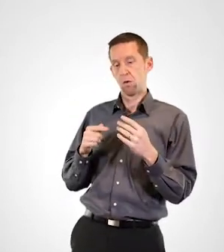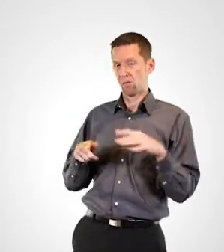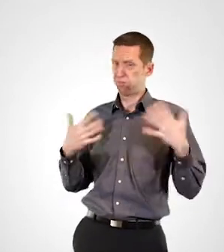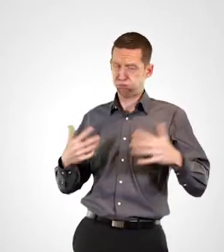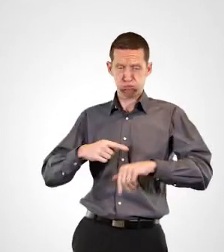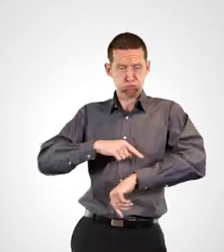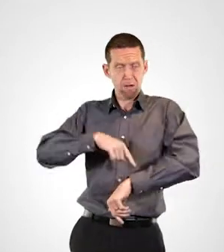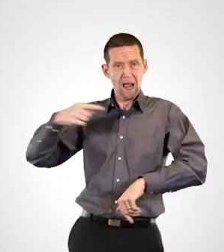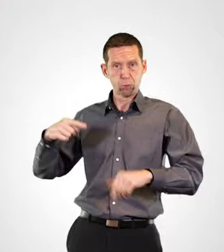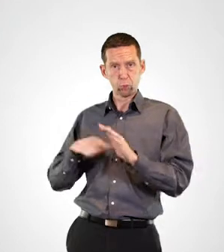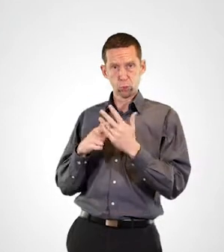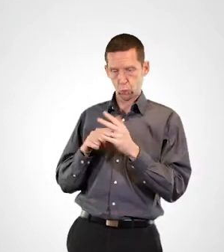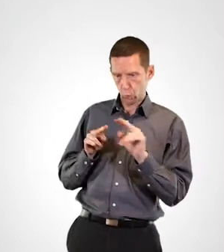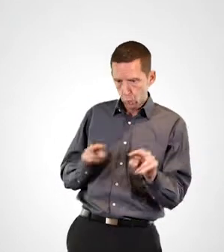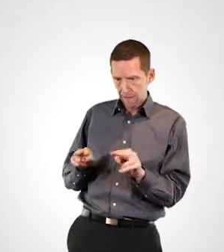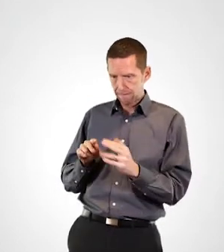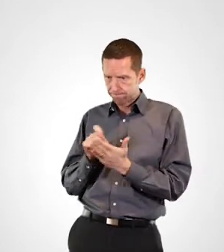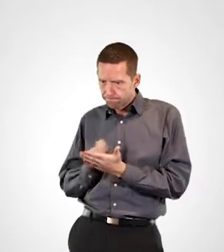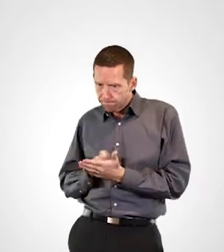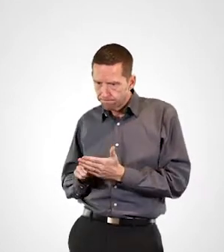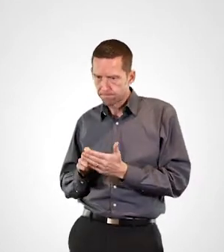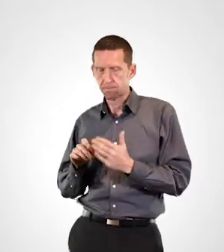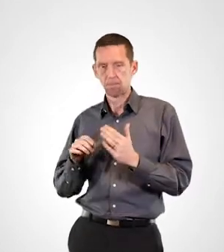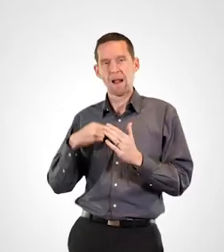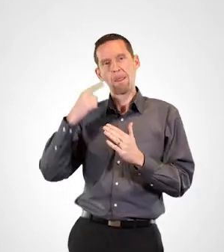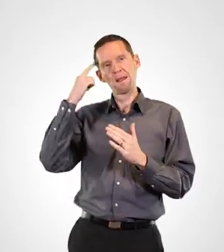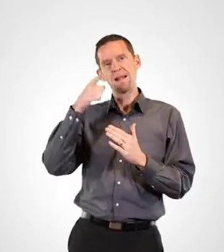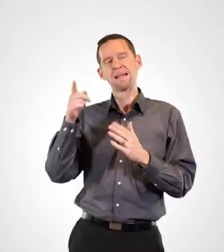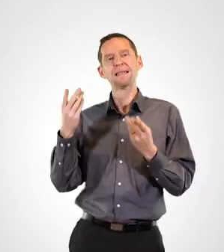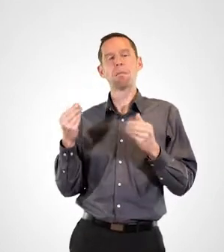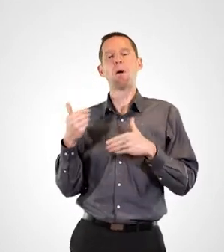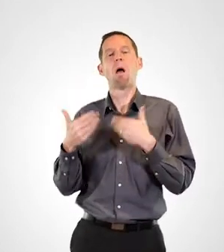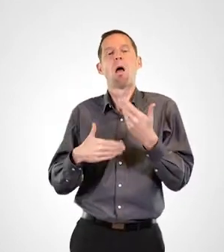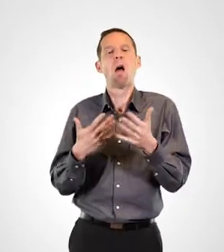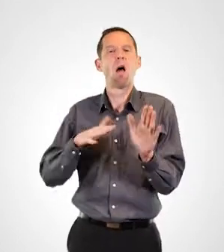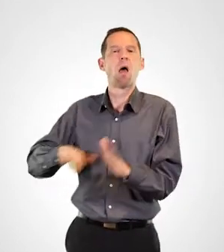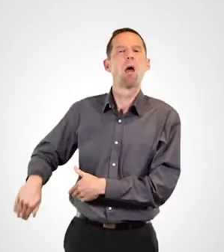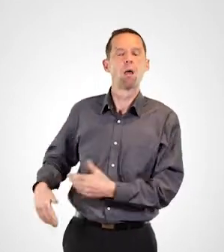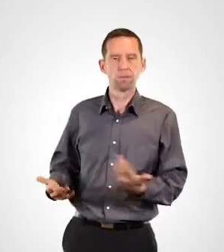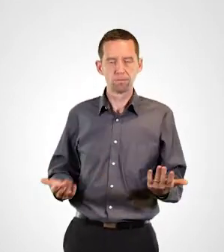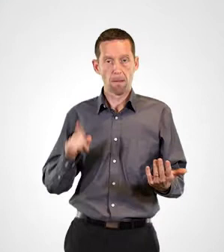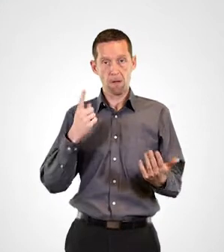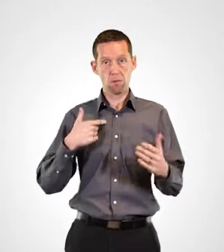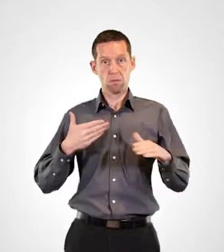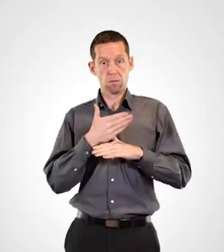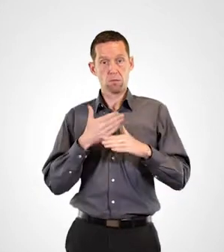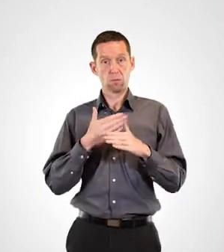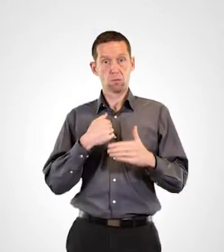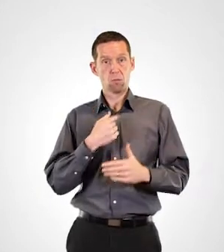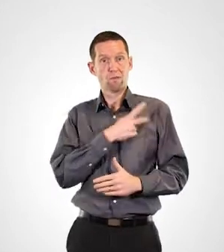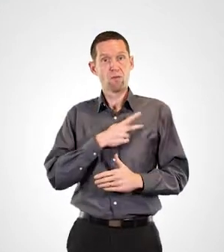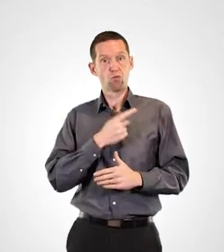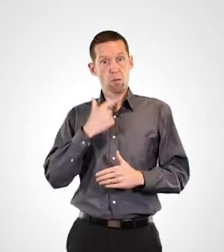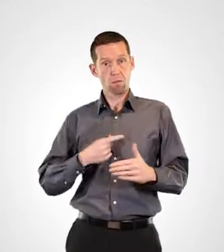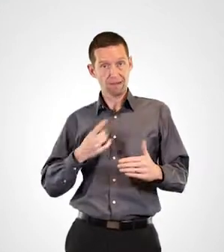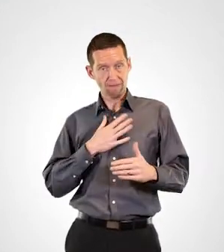painstaking. It took so many hours, and I think probably many of us as clinicians have dropped it somewhere along the way. As a clinician, I always found it really, really